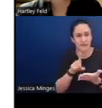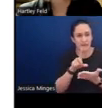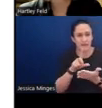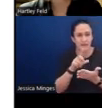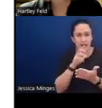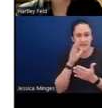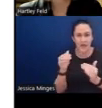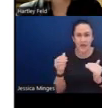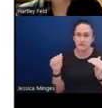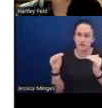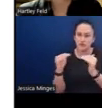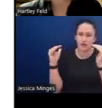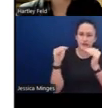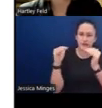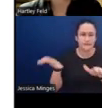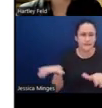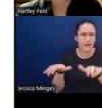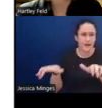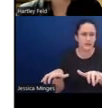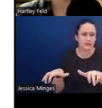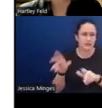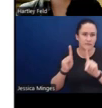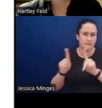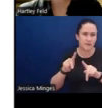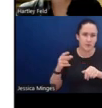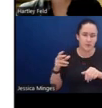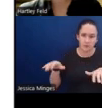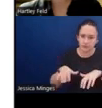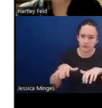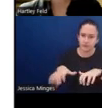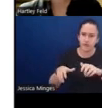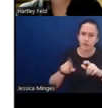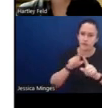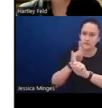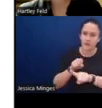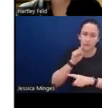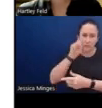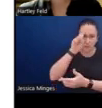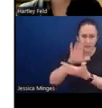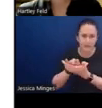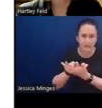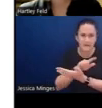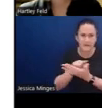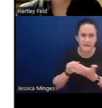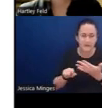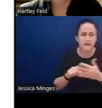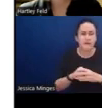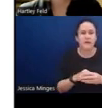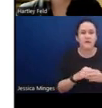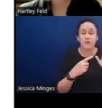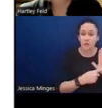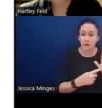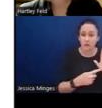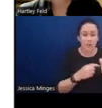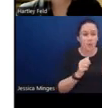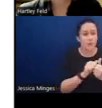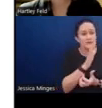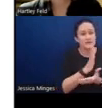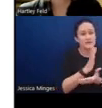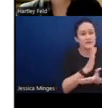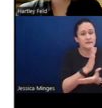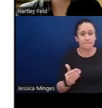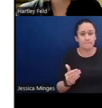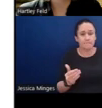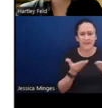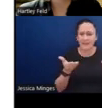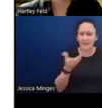actions that people take in response to their beliefs. So in that example of some of the things